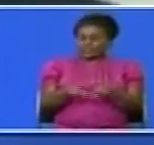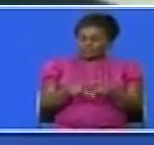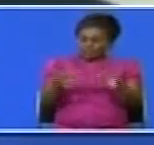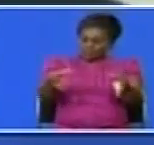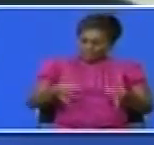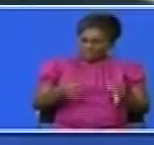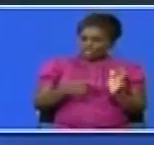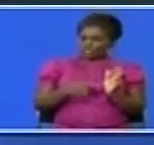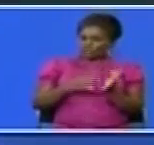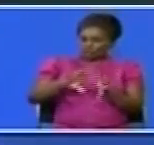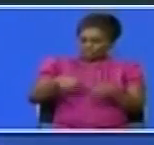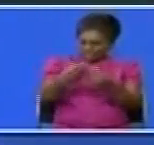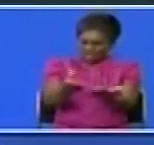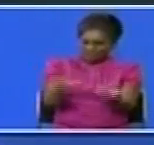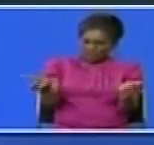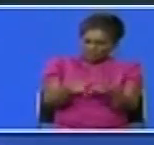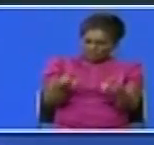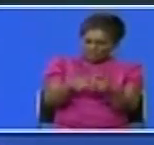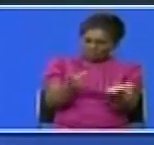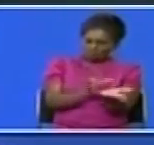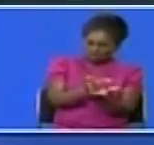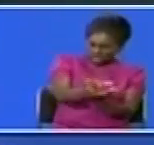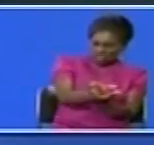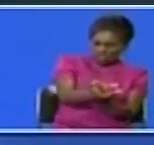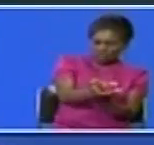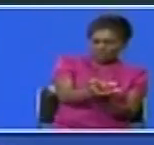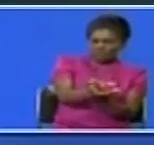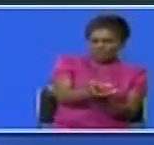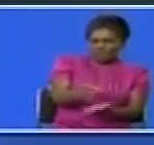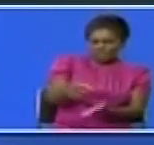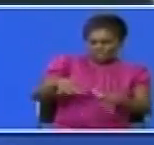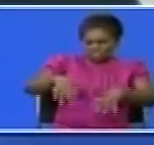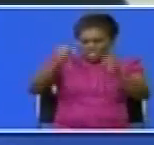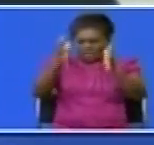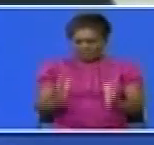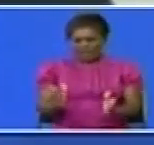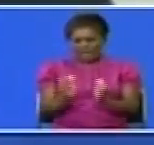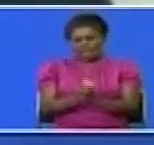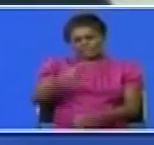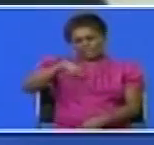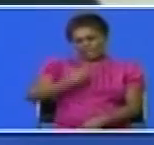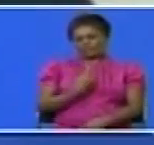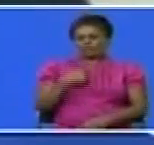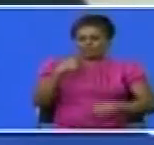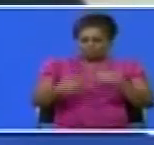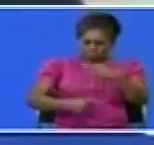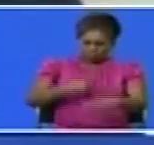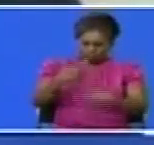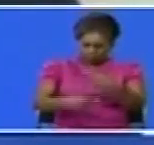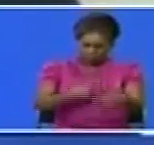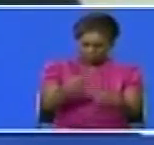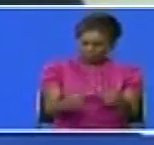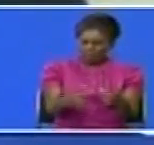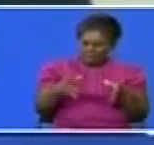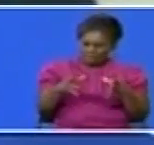same figures, and therefore together with my chairman we will continue